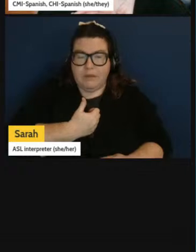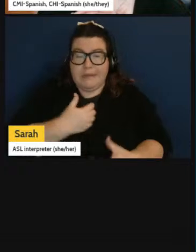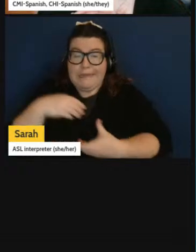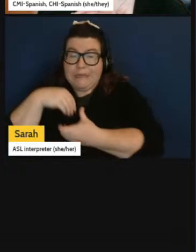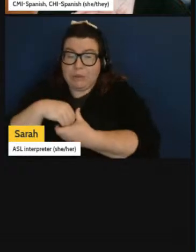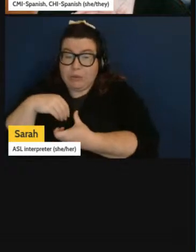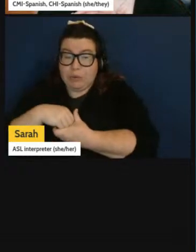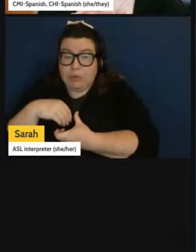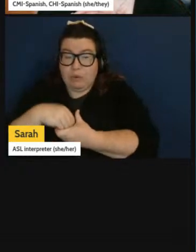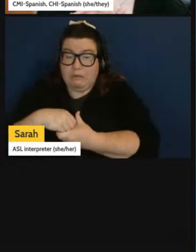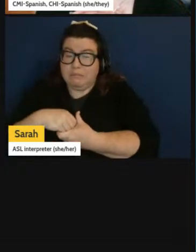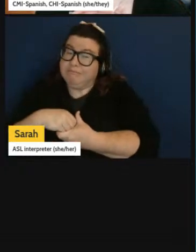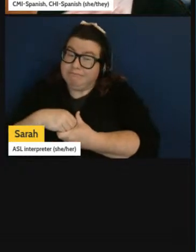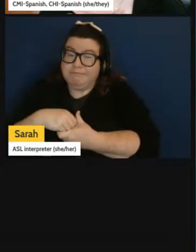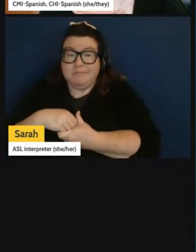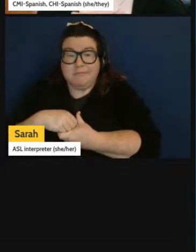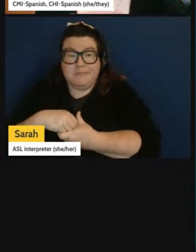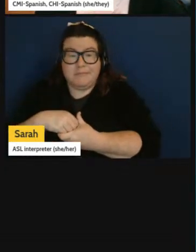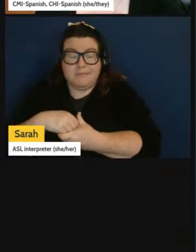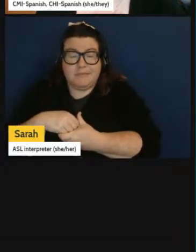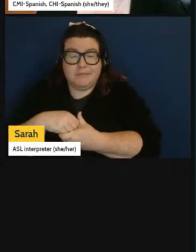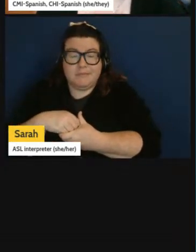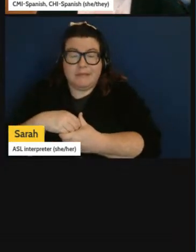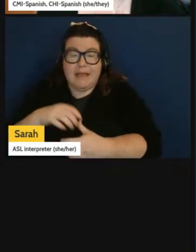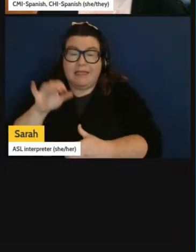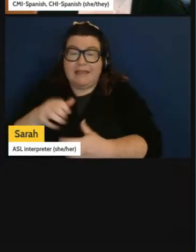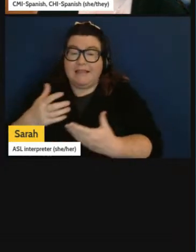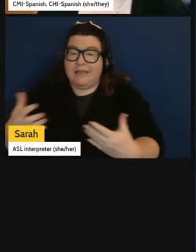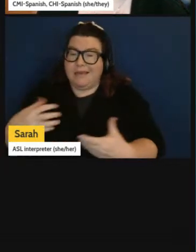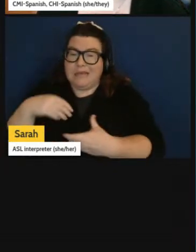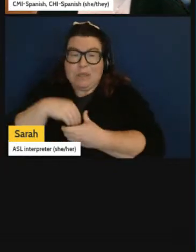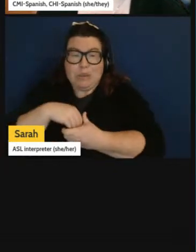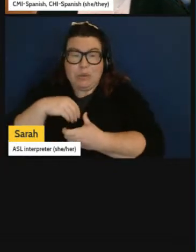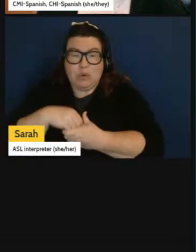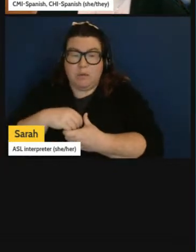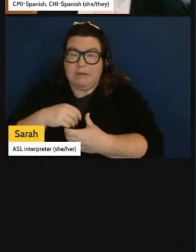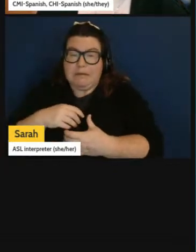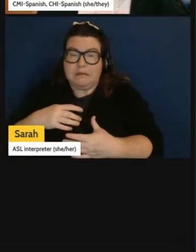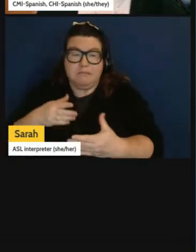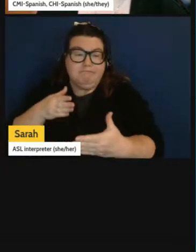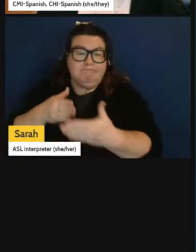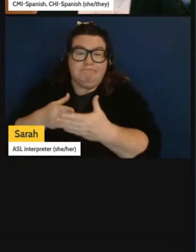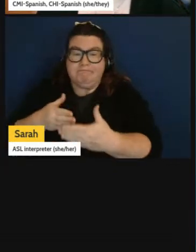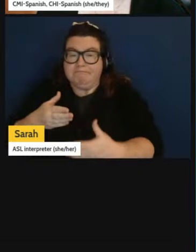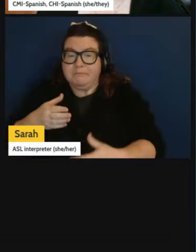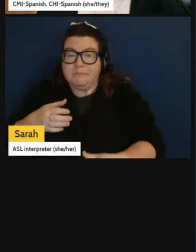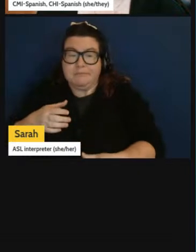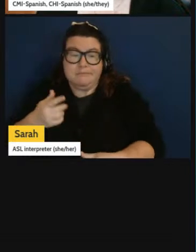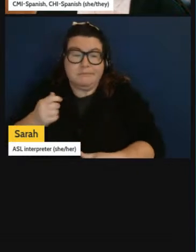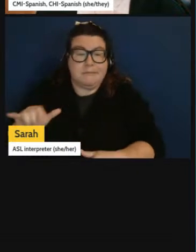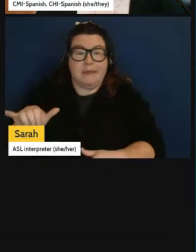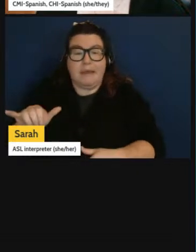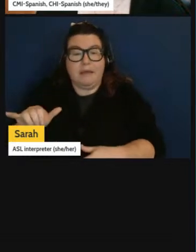Internal, though, is things like internalized homophobia and transphobia.